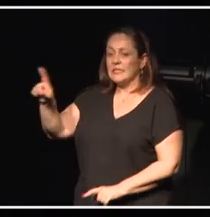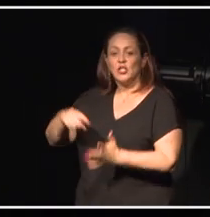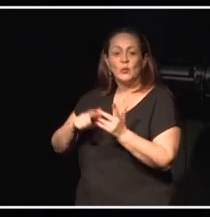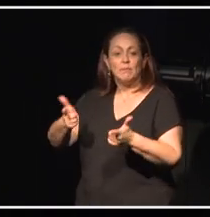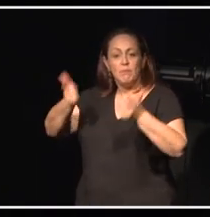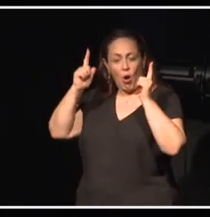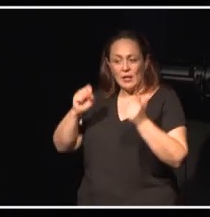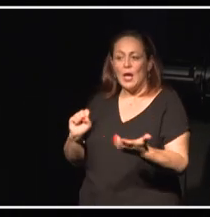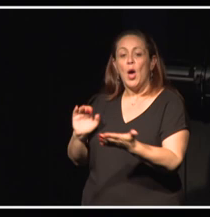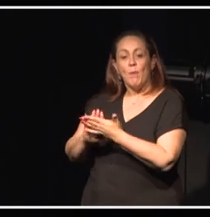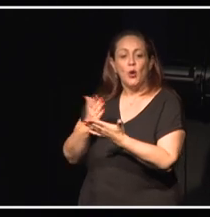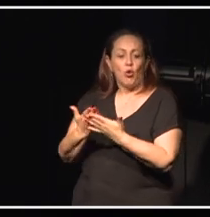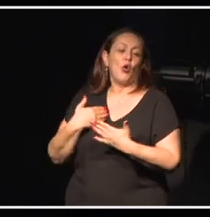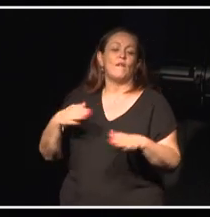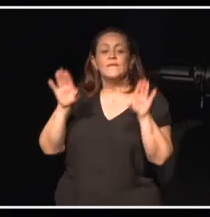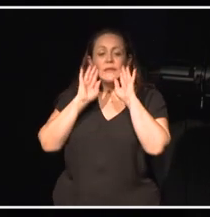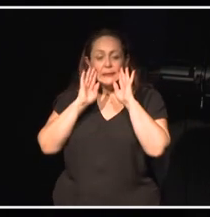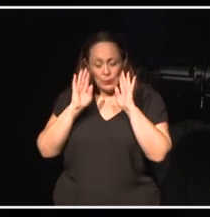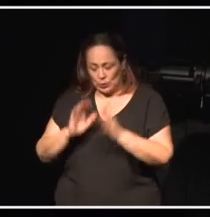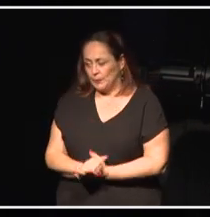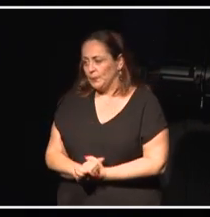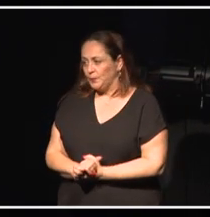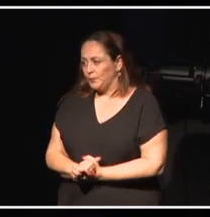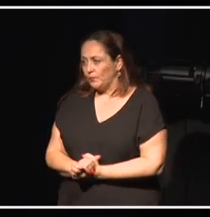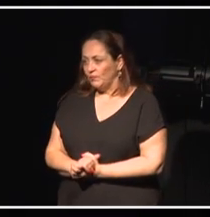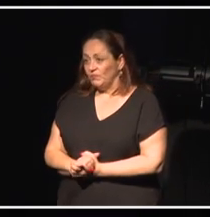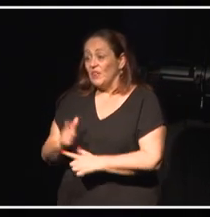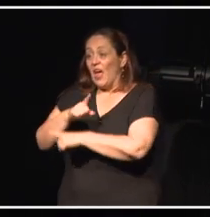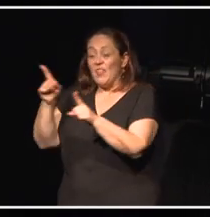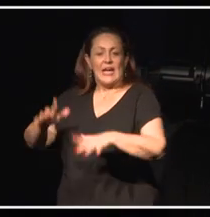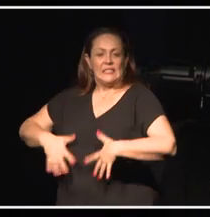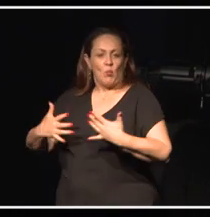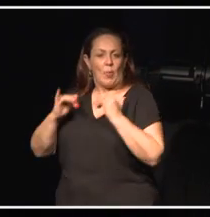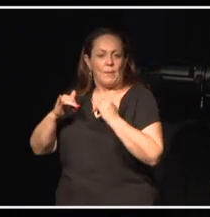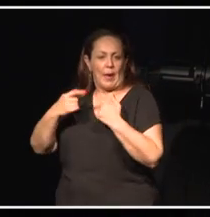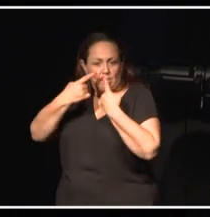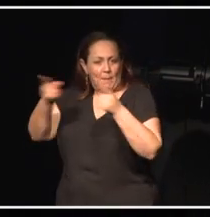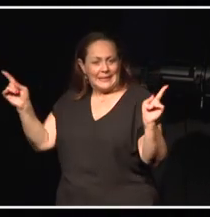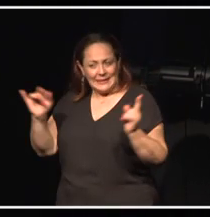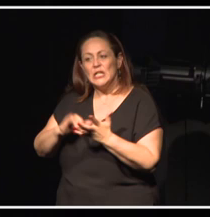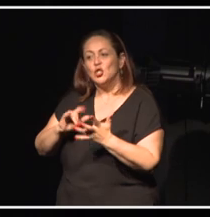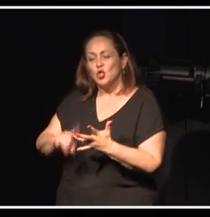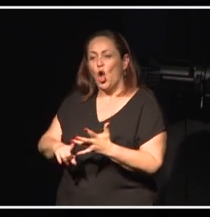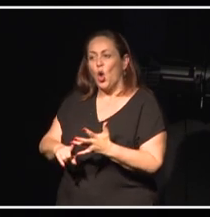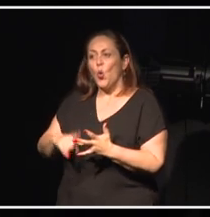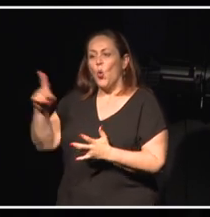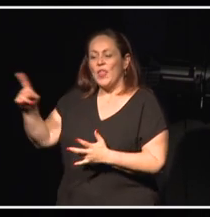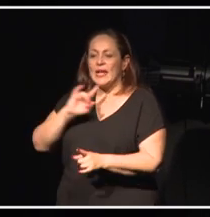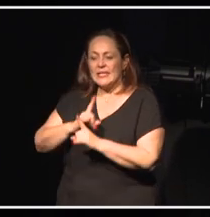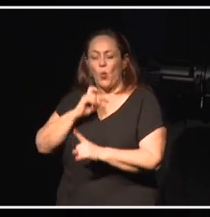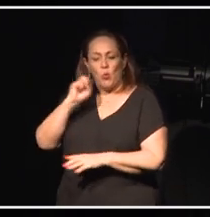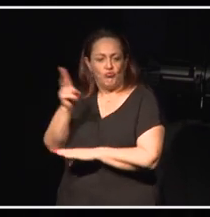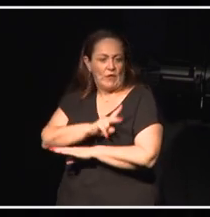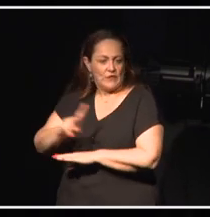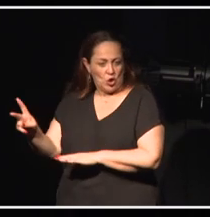employer and posted it on my Facebook page. And I guess they just didn't really want the bad publicity. So they said, well, we'll review